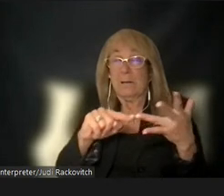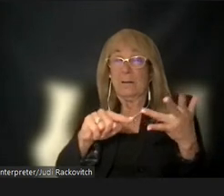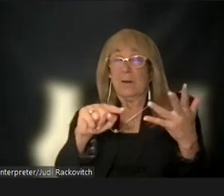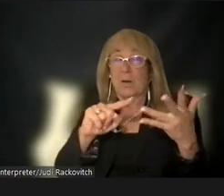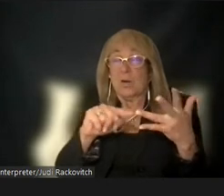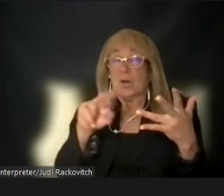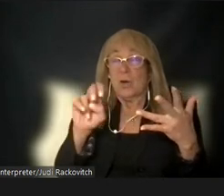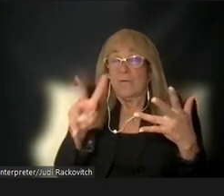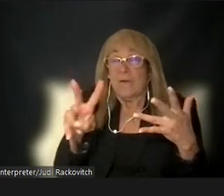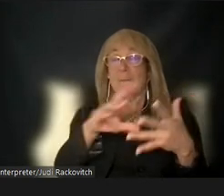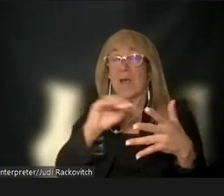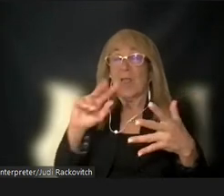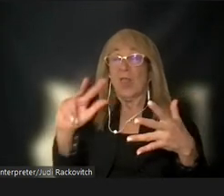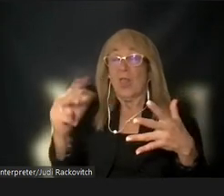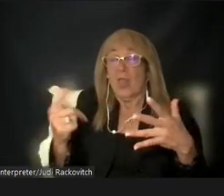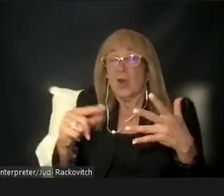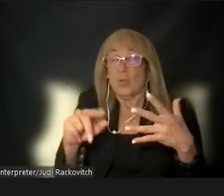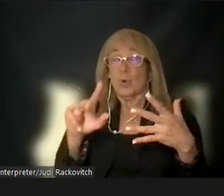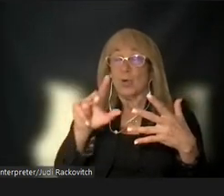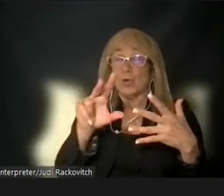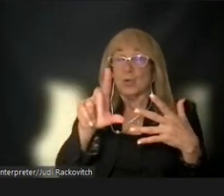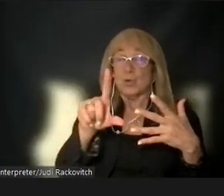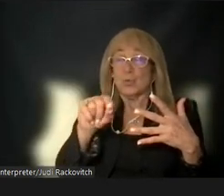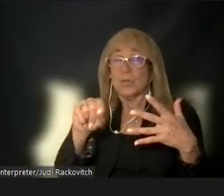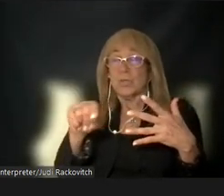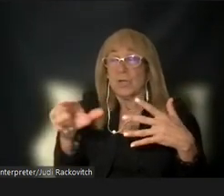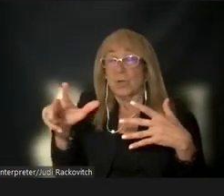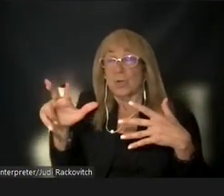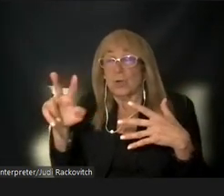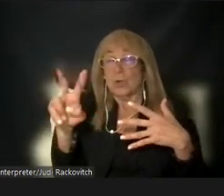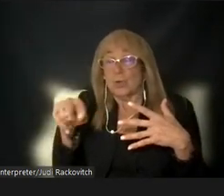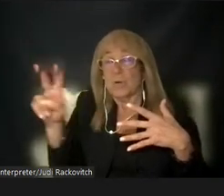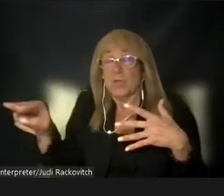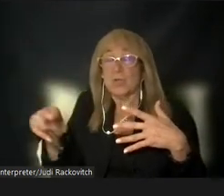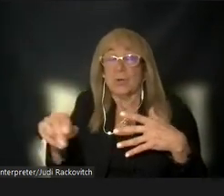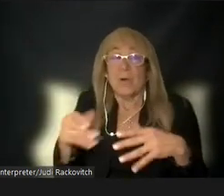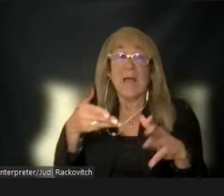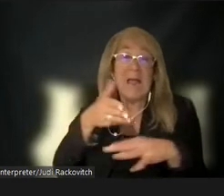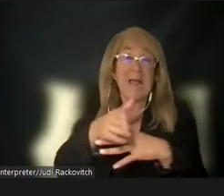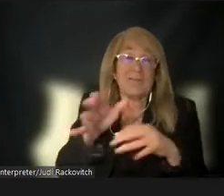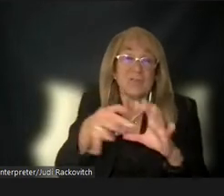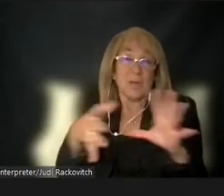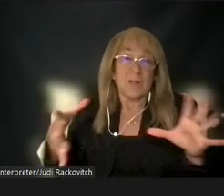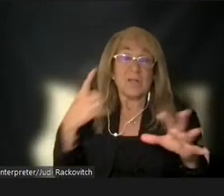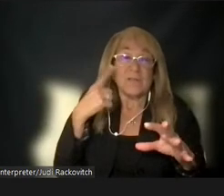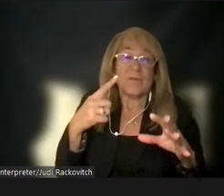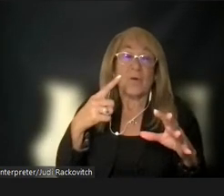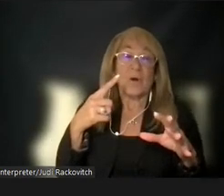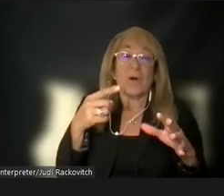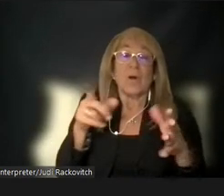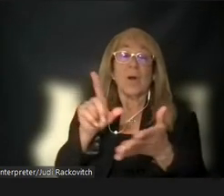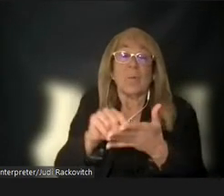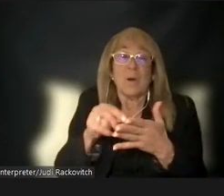2022, once the environmental assessment has been released for public review. Thank you. you.